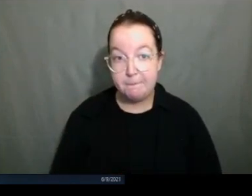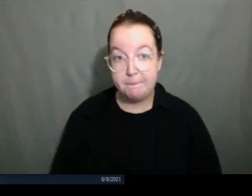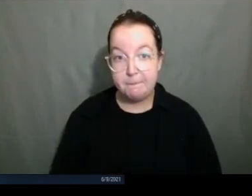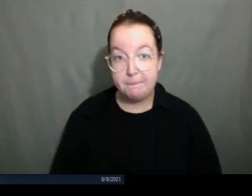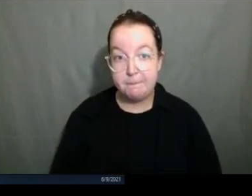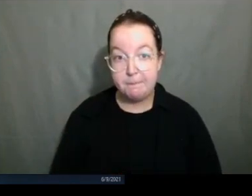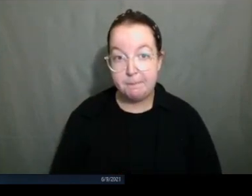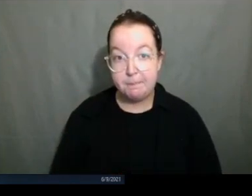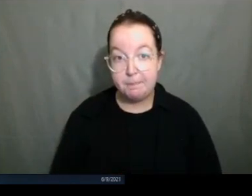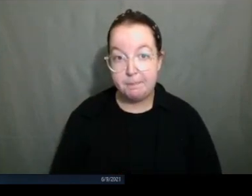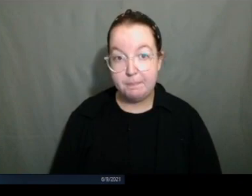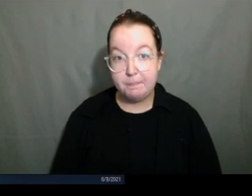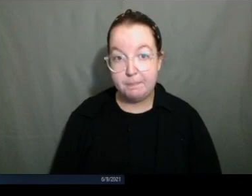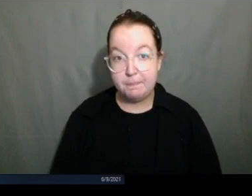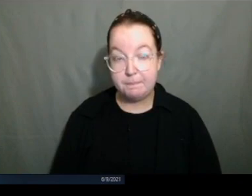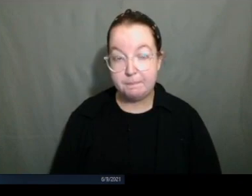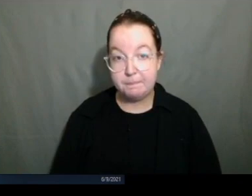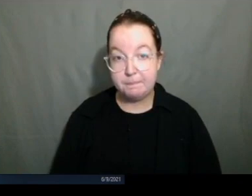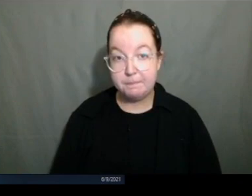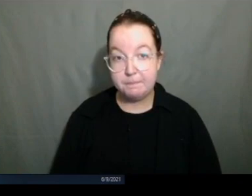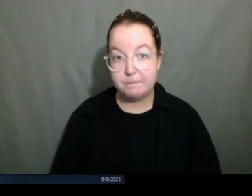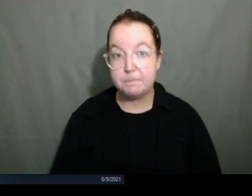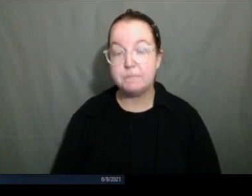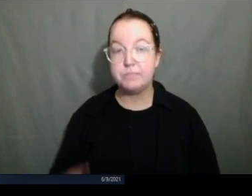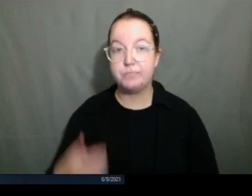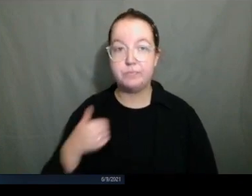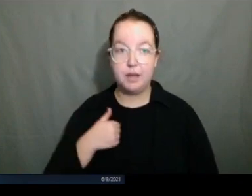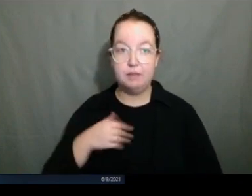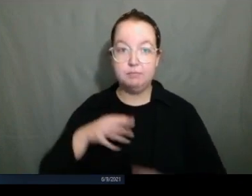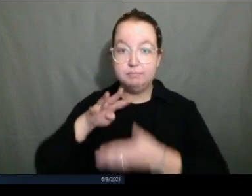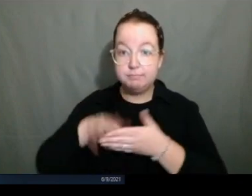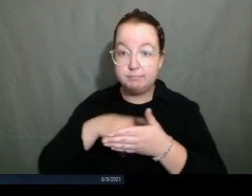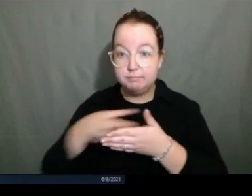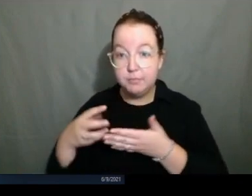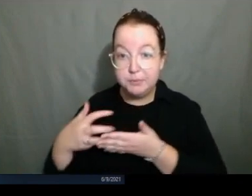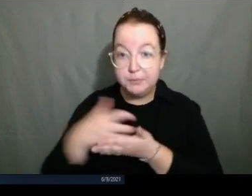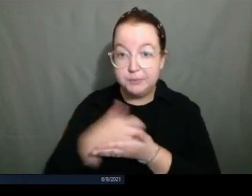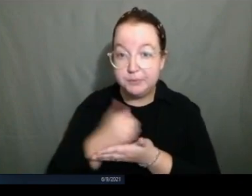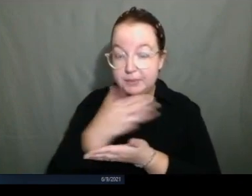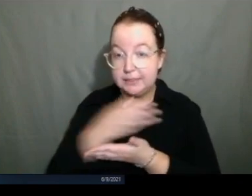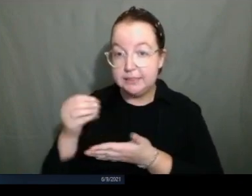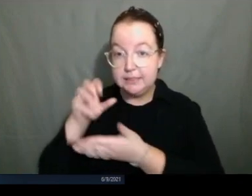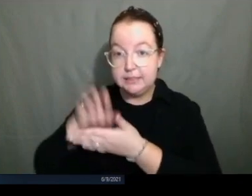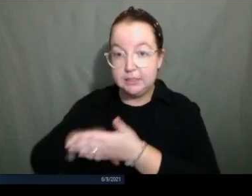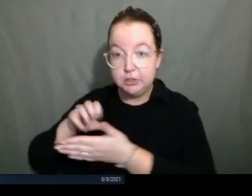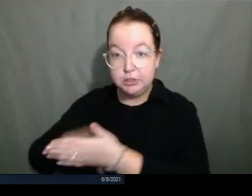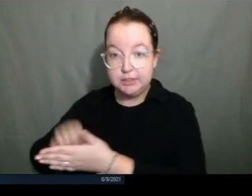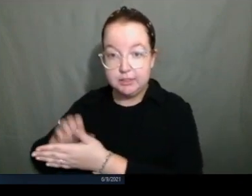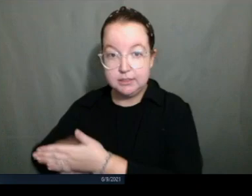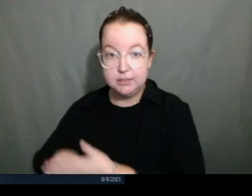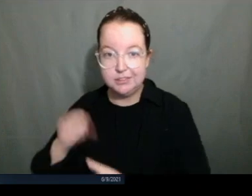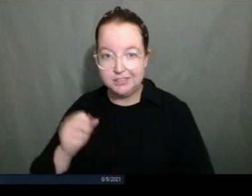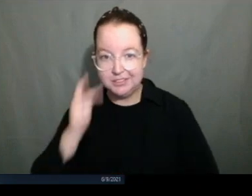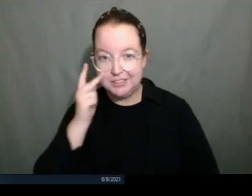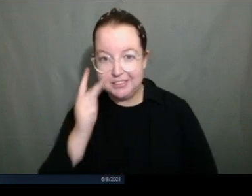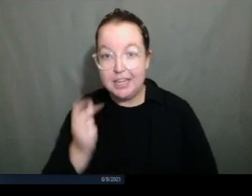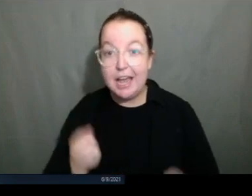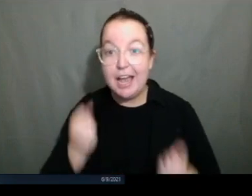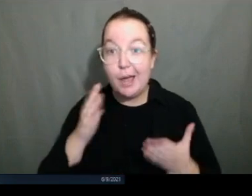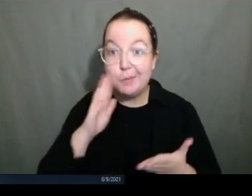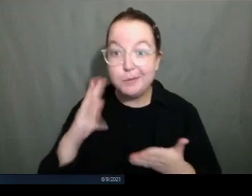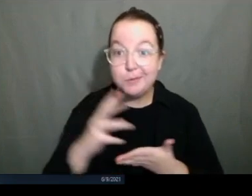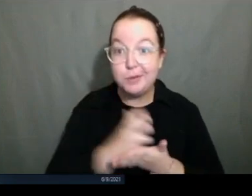Next item is your scheduled earnings and deductions. This is where you can go to view all of your scheduled earnings